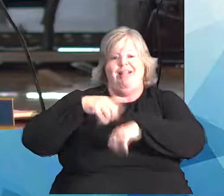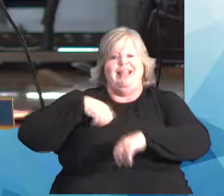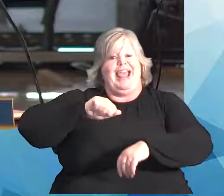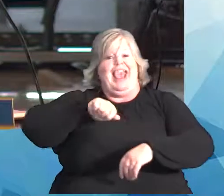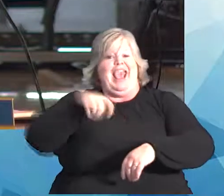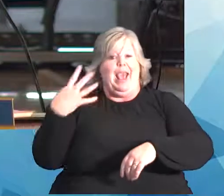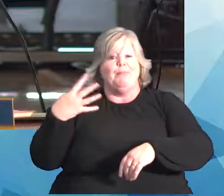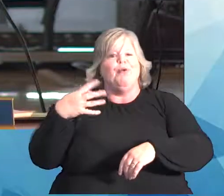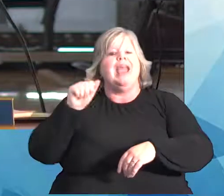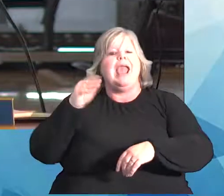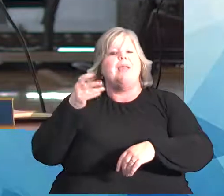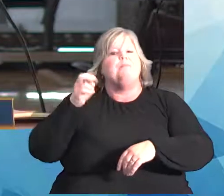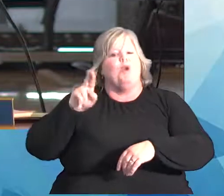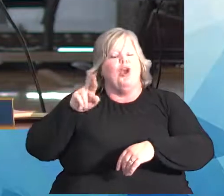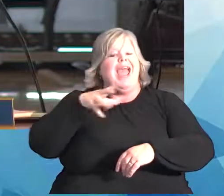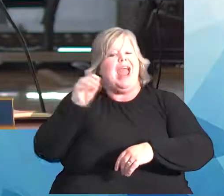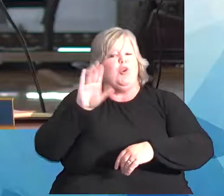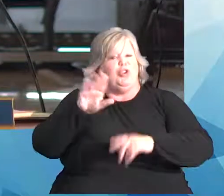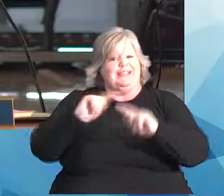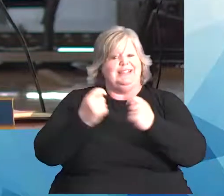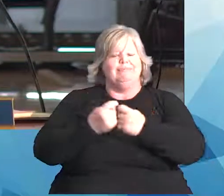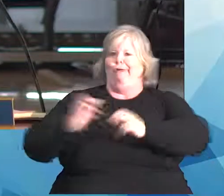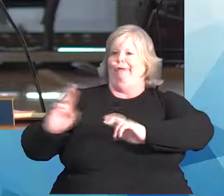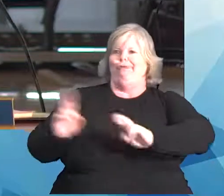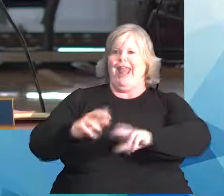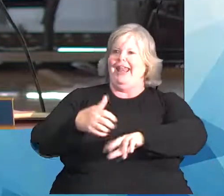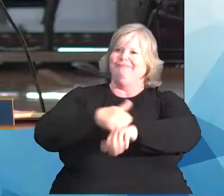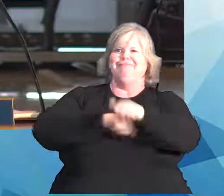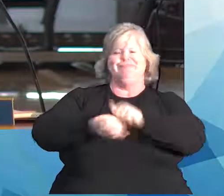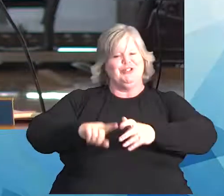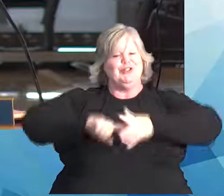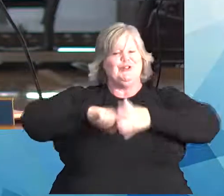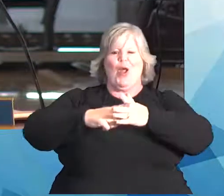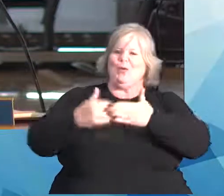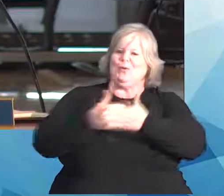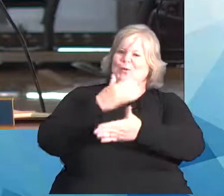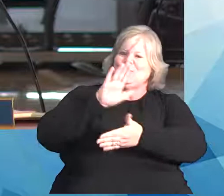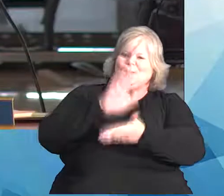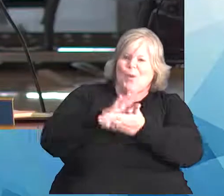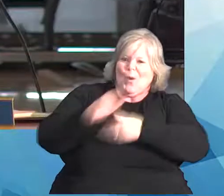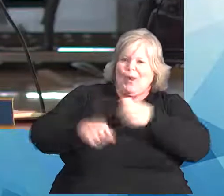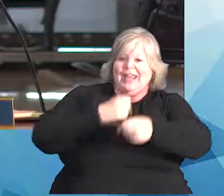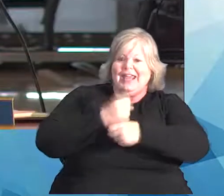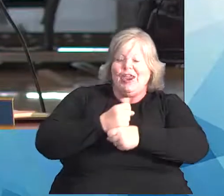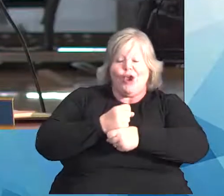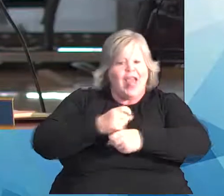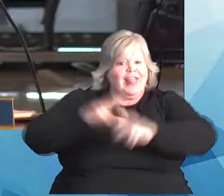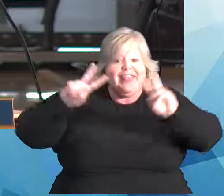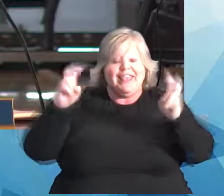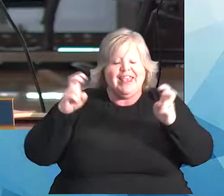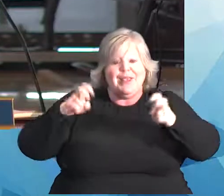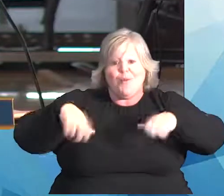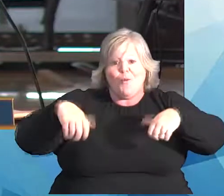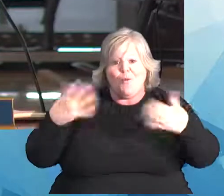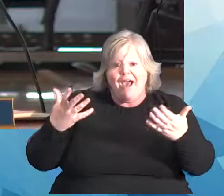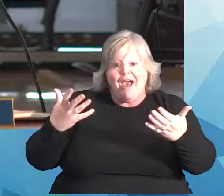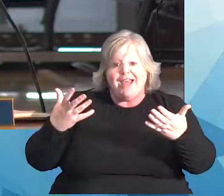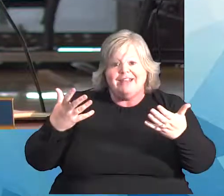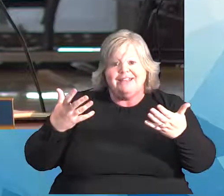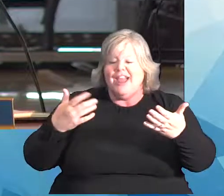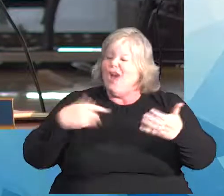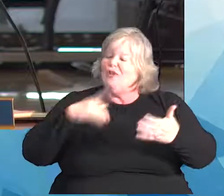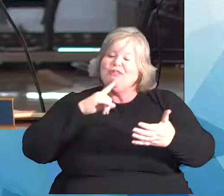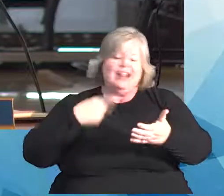and her team are ready to kick off the school year. And PDSD has a theme. The theme this year is Rise